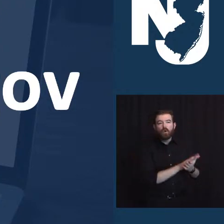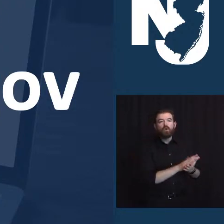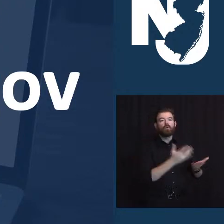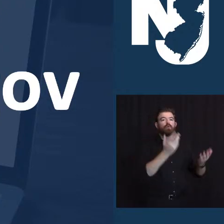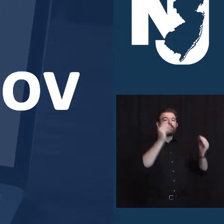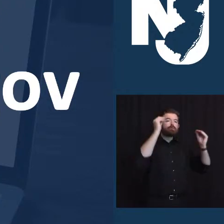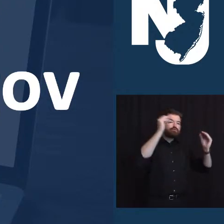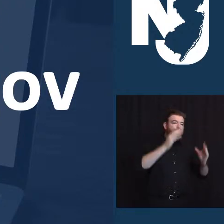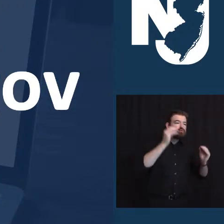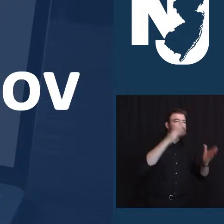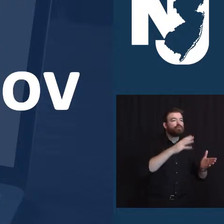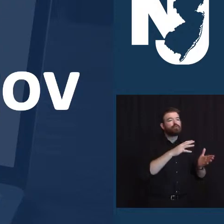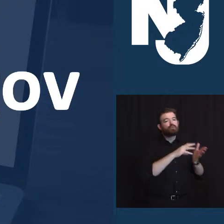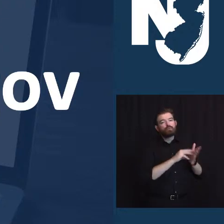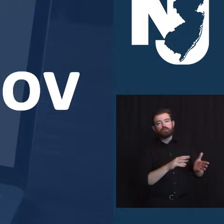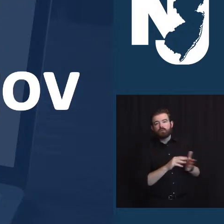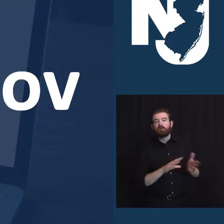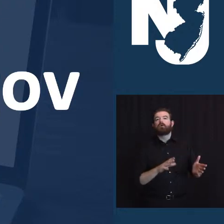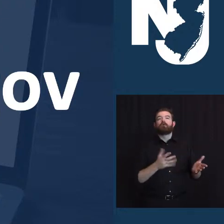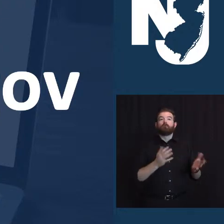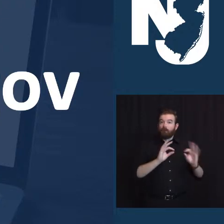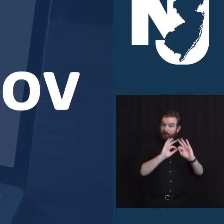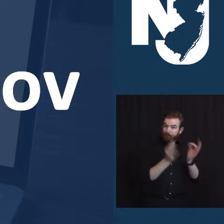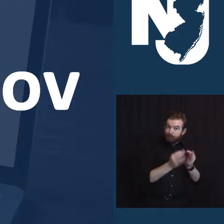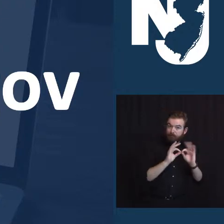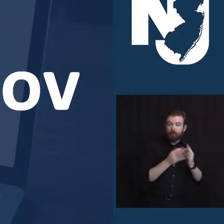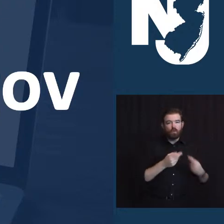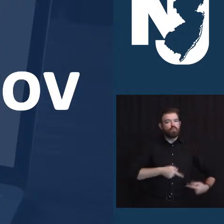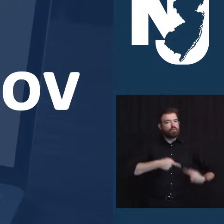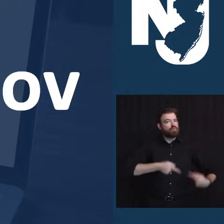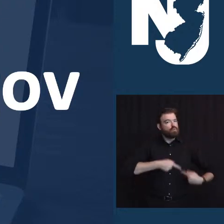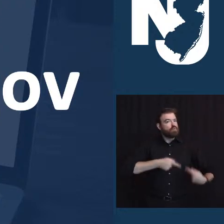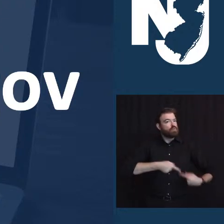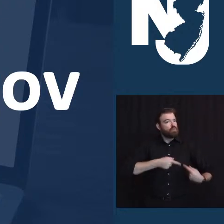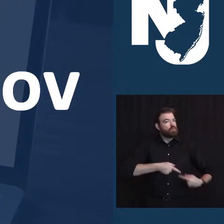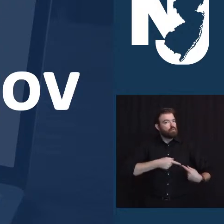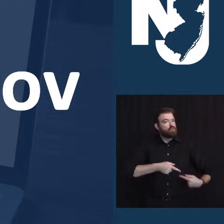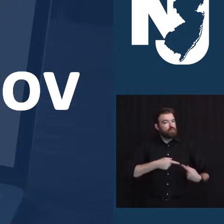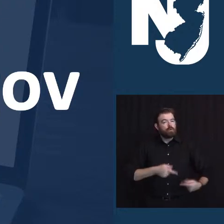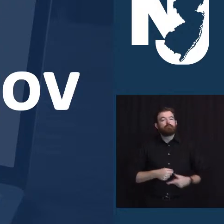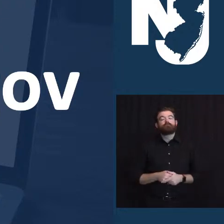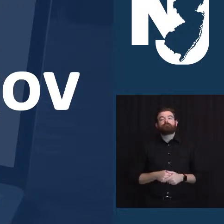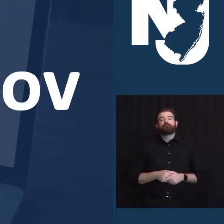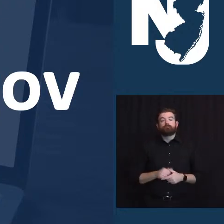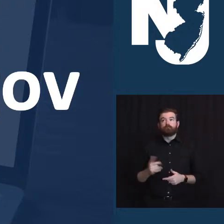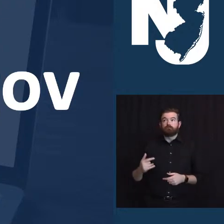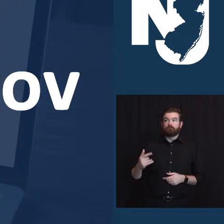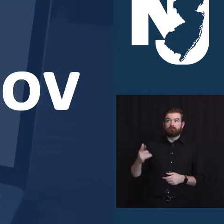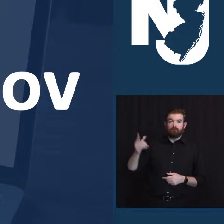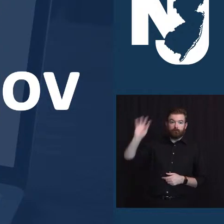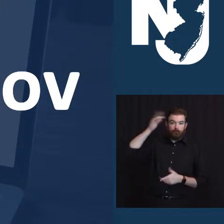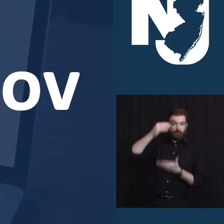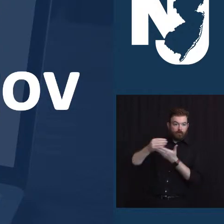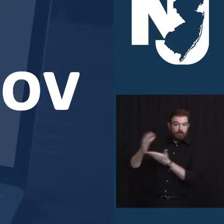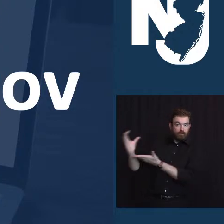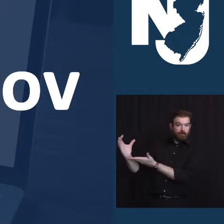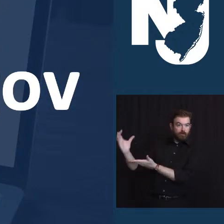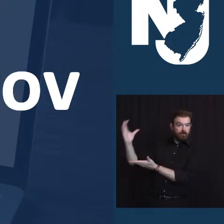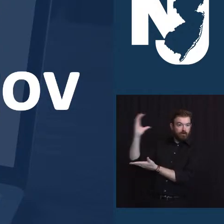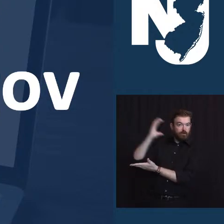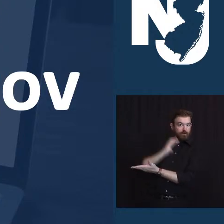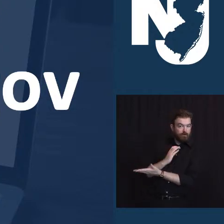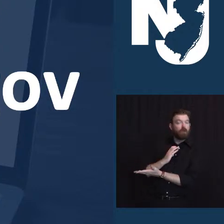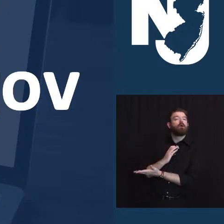on their families. Through this partnership with the federal government, we're going to work to ensure that every district has the resources it needs